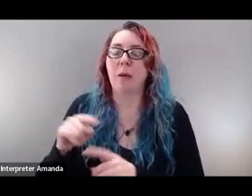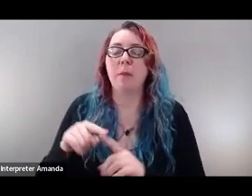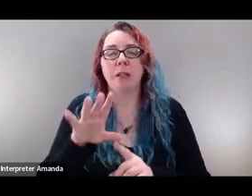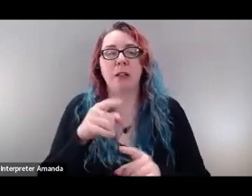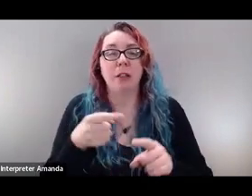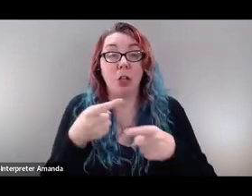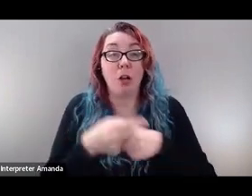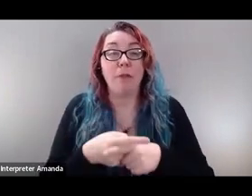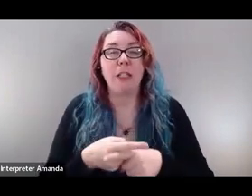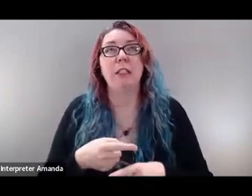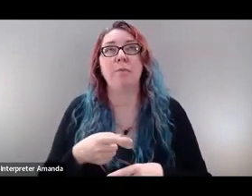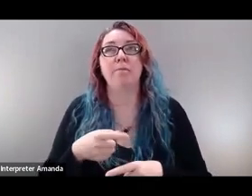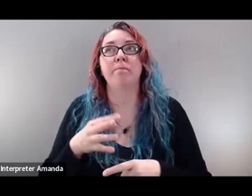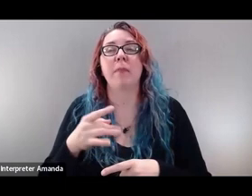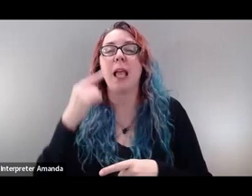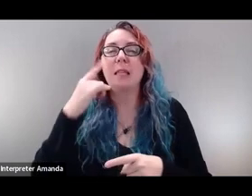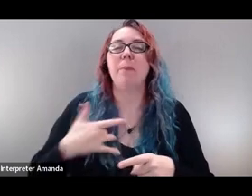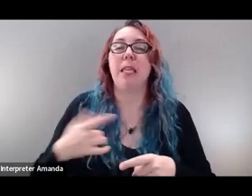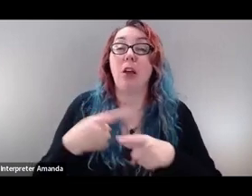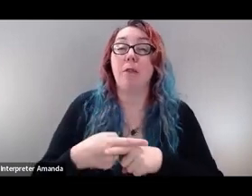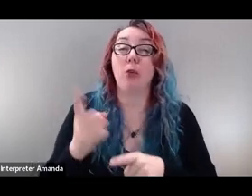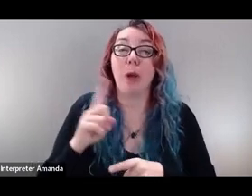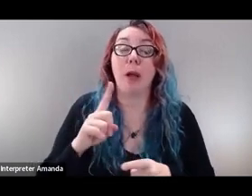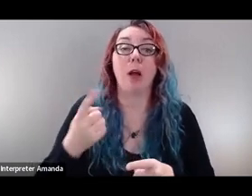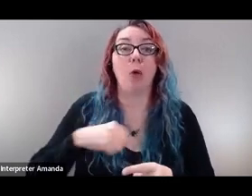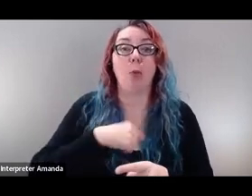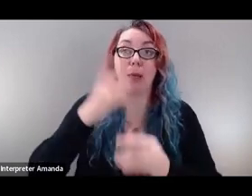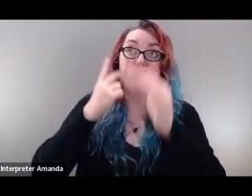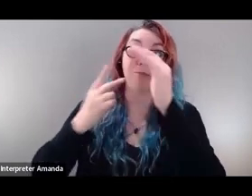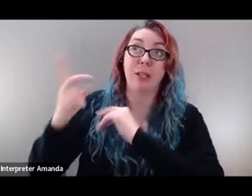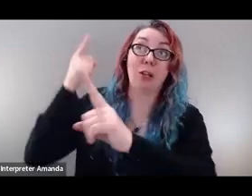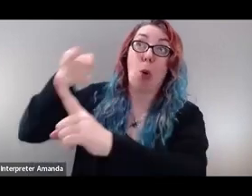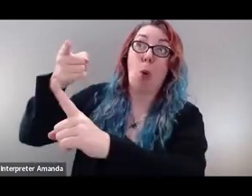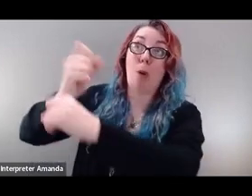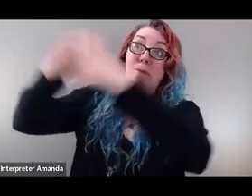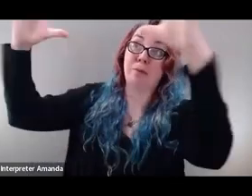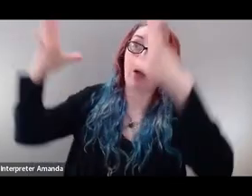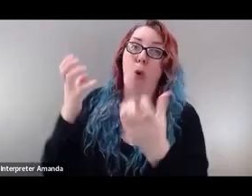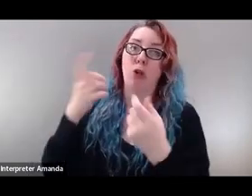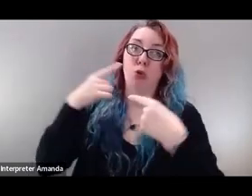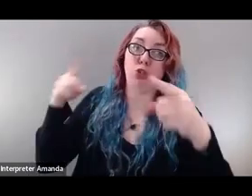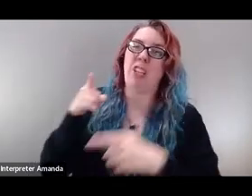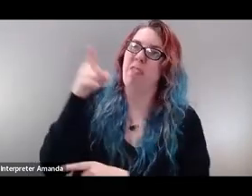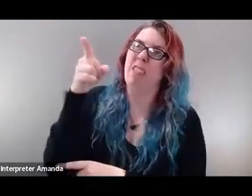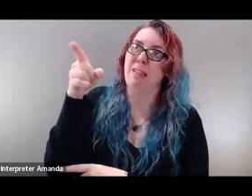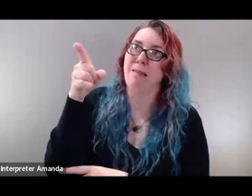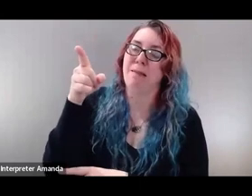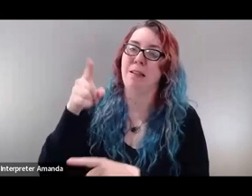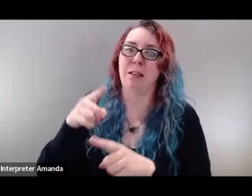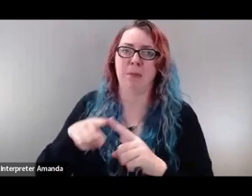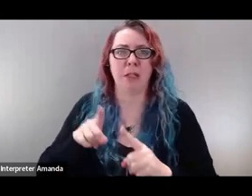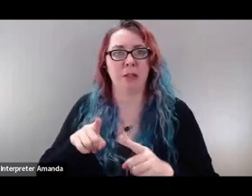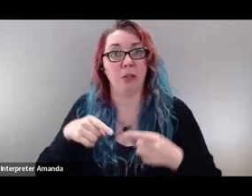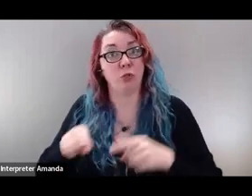we're trying to achieve. So in a group or in community, can you find